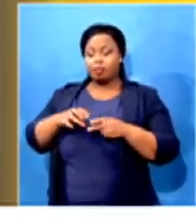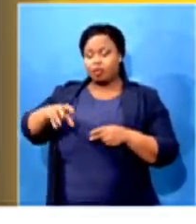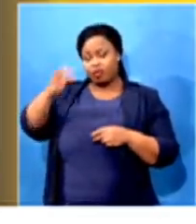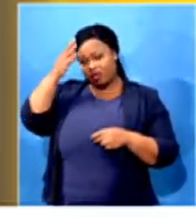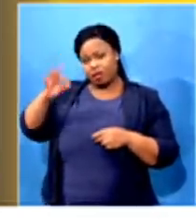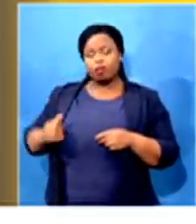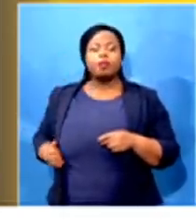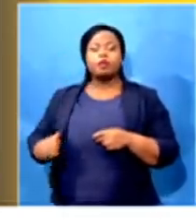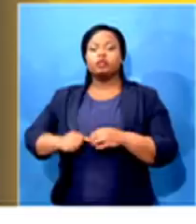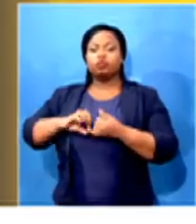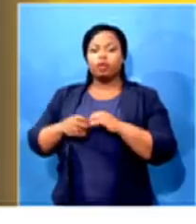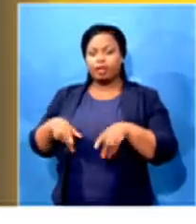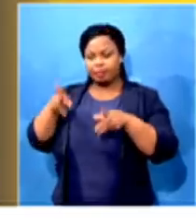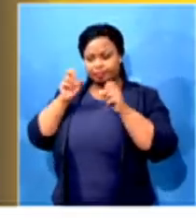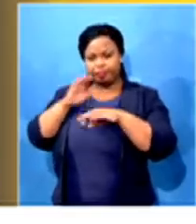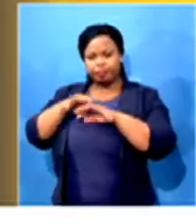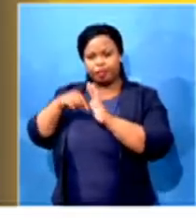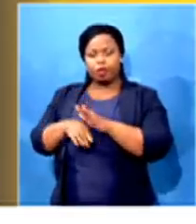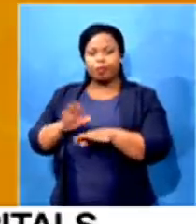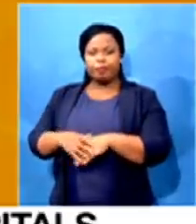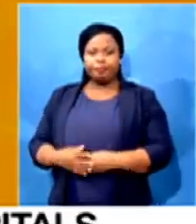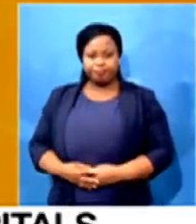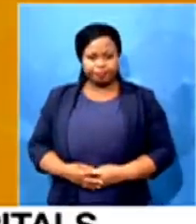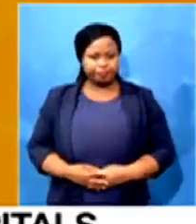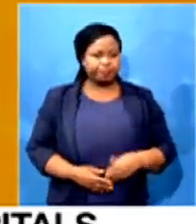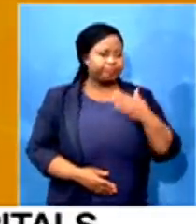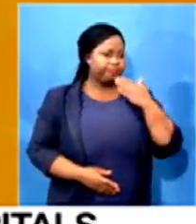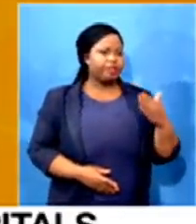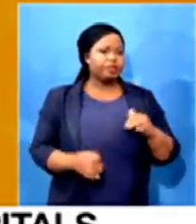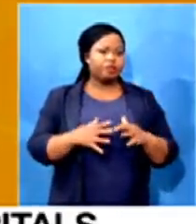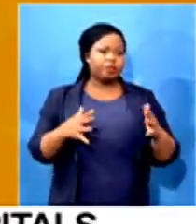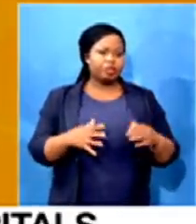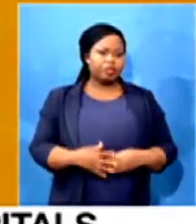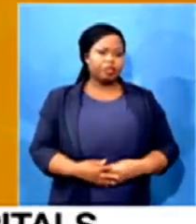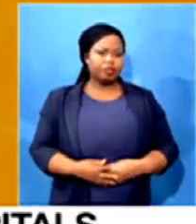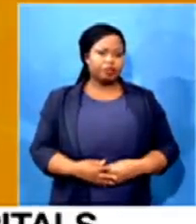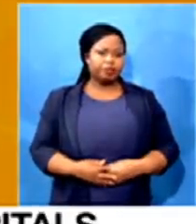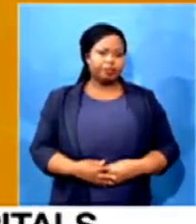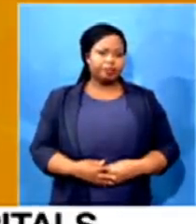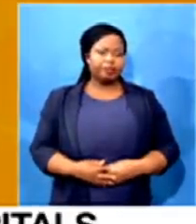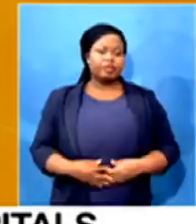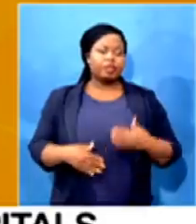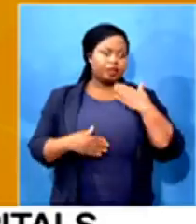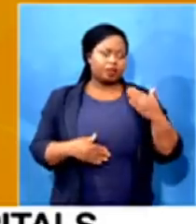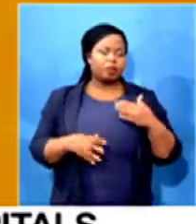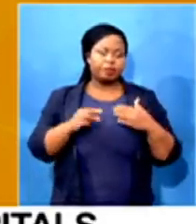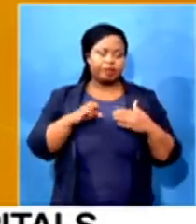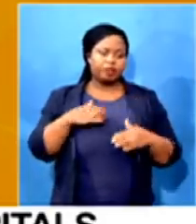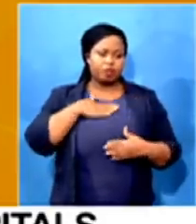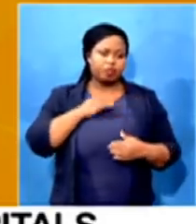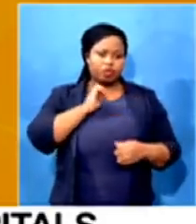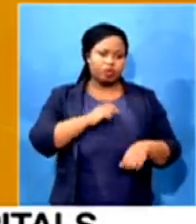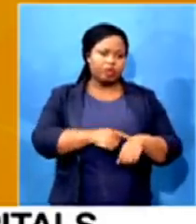government has taken seriously. All right. Thank you. Thanks very, very much. Thank you very much. Thank you, MEC. We really do appreciate your